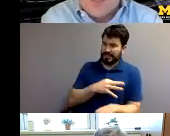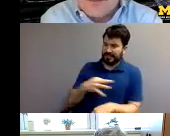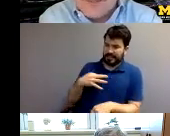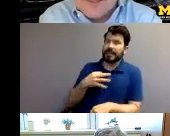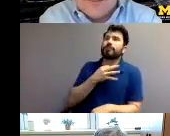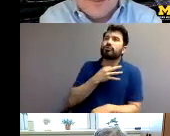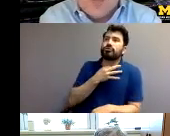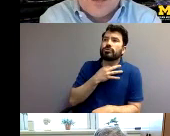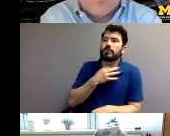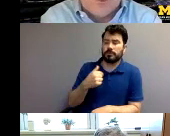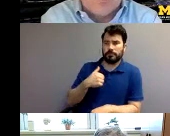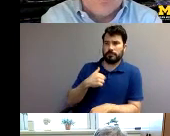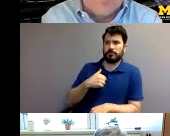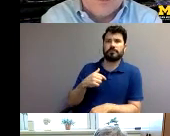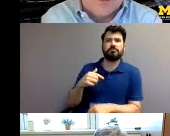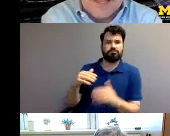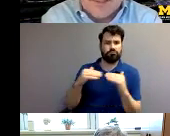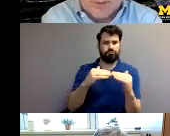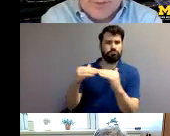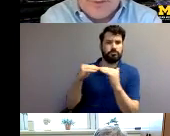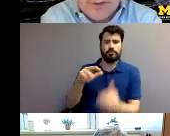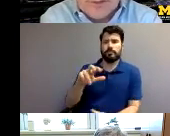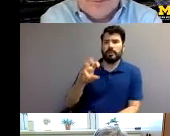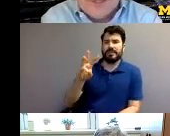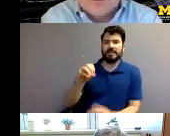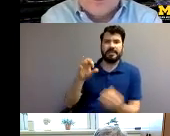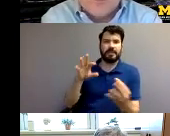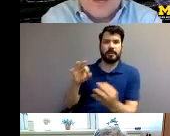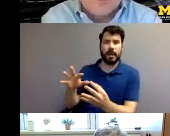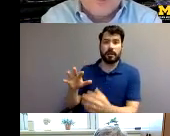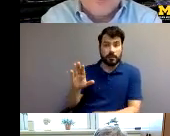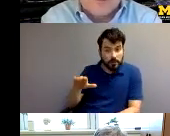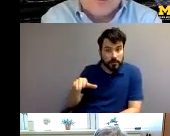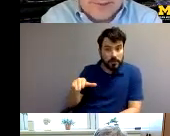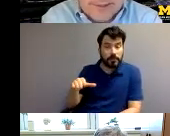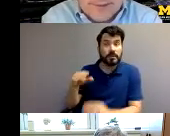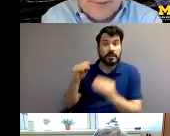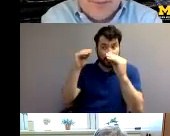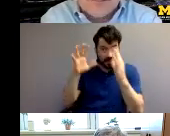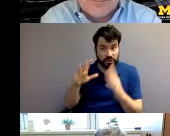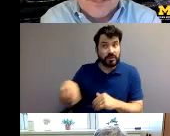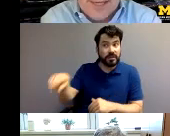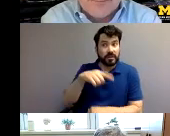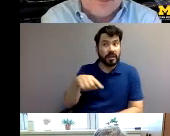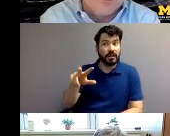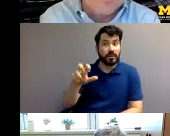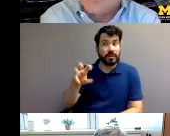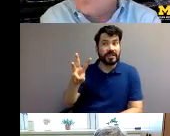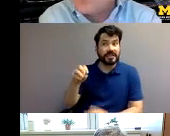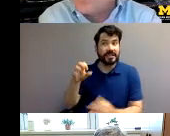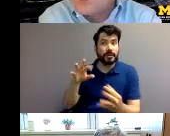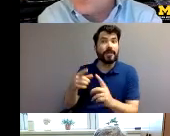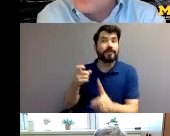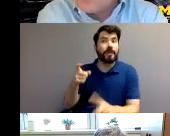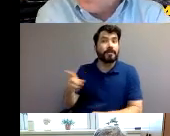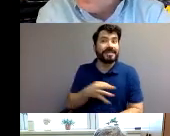I get 360 feedback from faculty. Has there been thought to enabling faculty to get 360 feedback from the staff during their